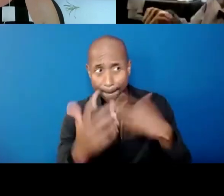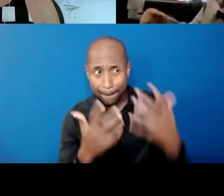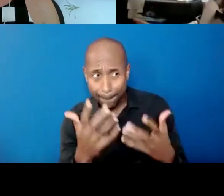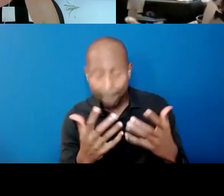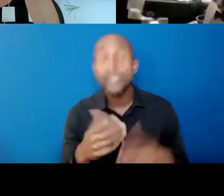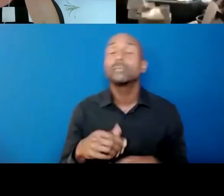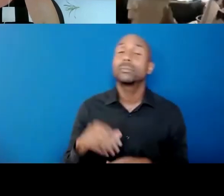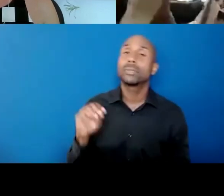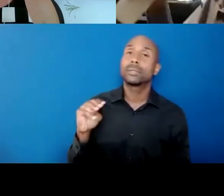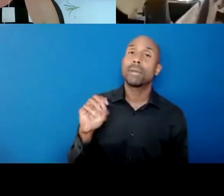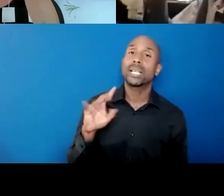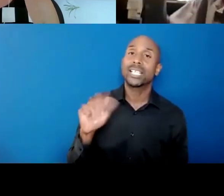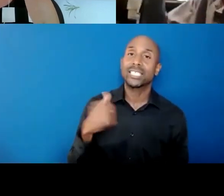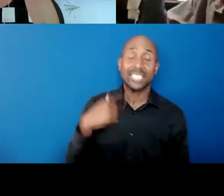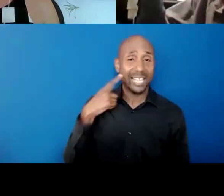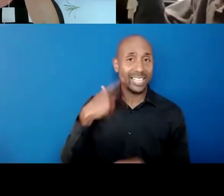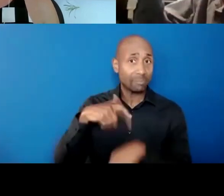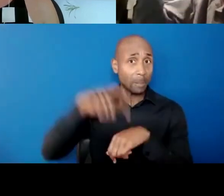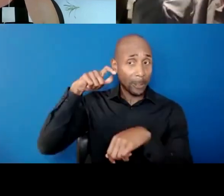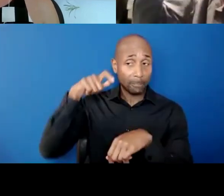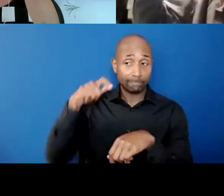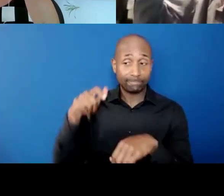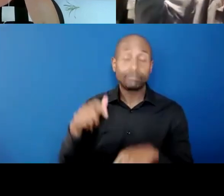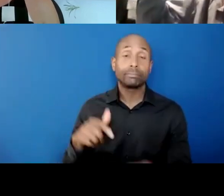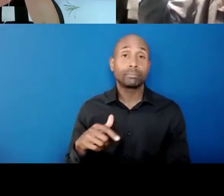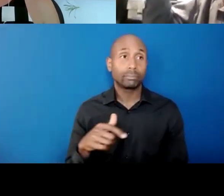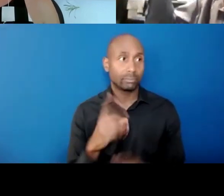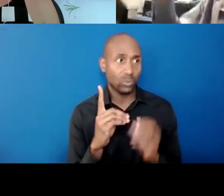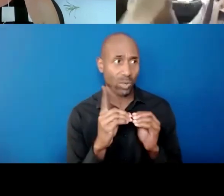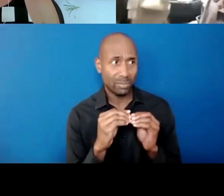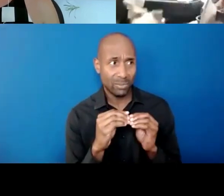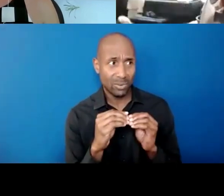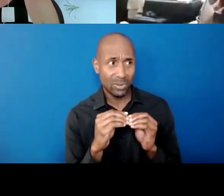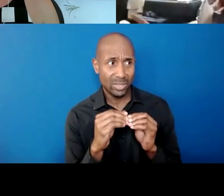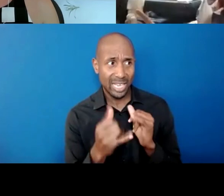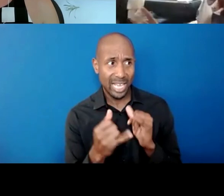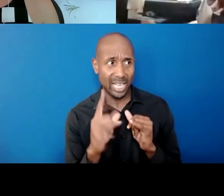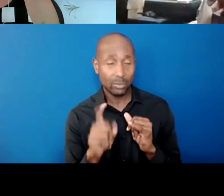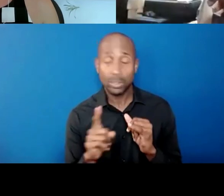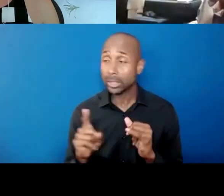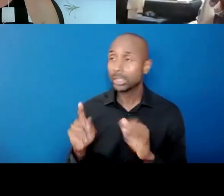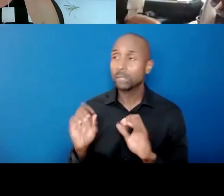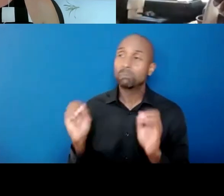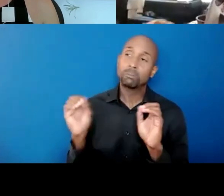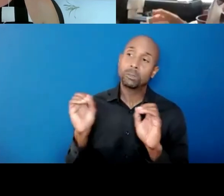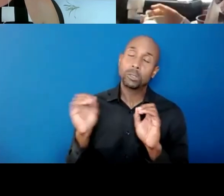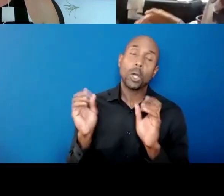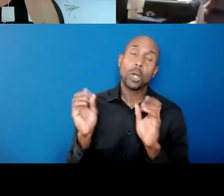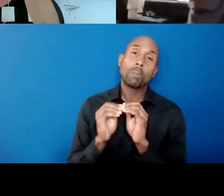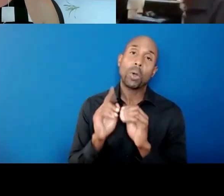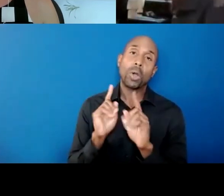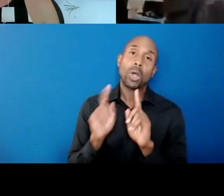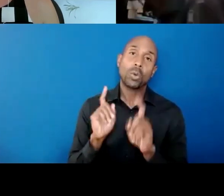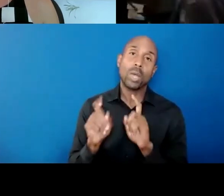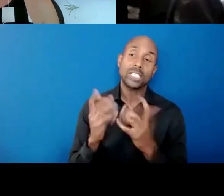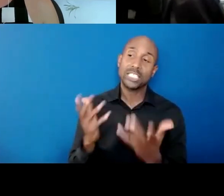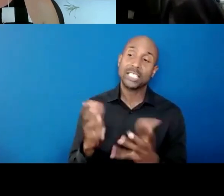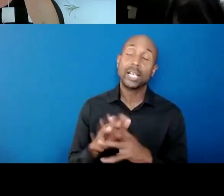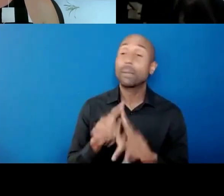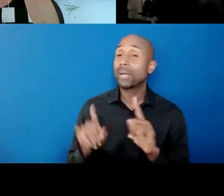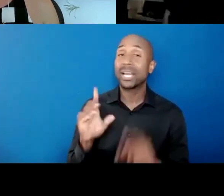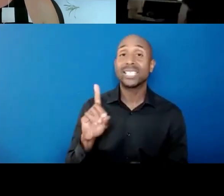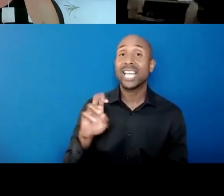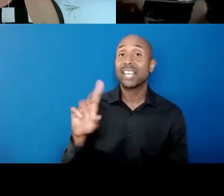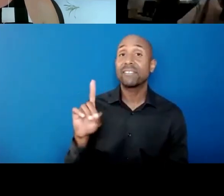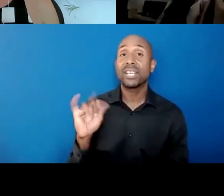Okay, should we take, you want to take one last question if there is one? We don't have any more questions, but okay. David, if you want to